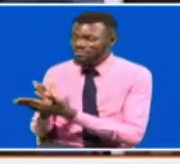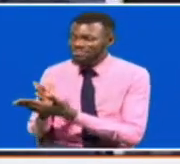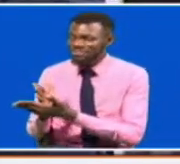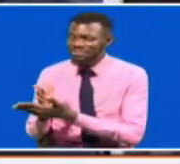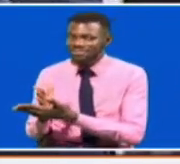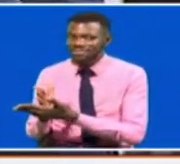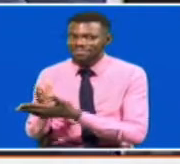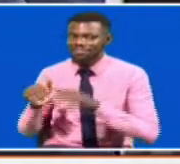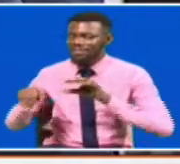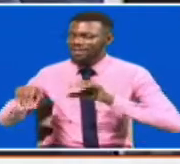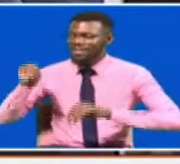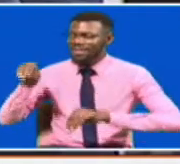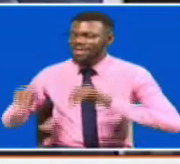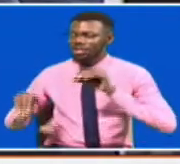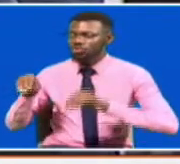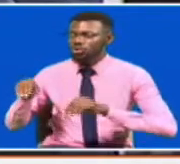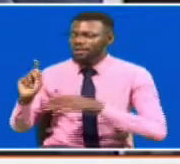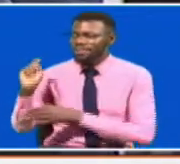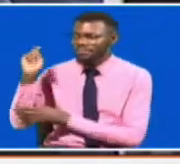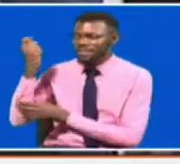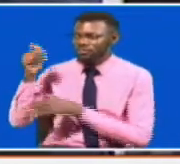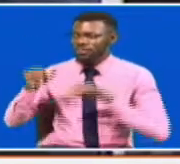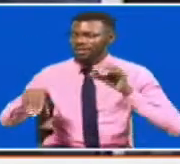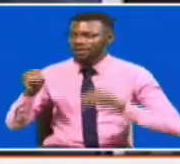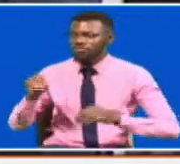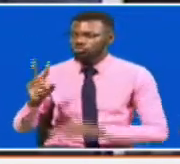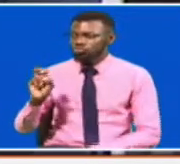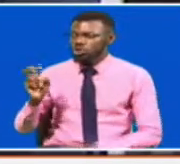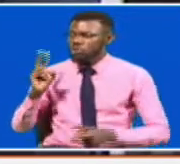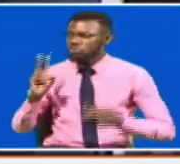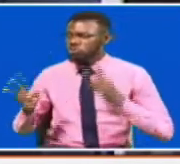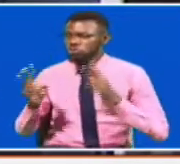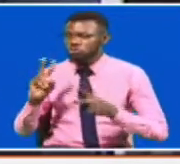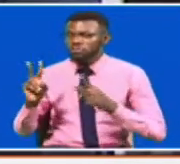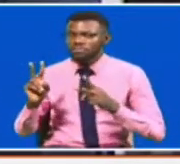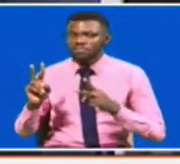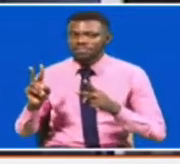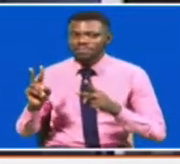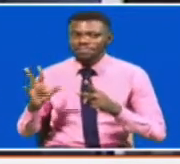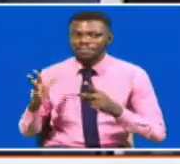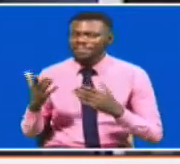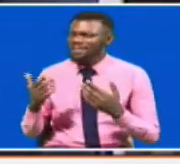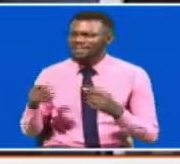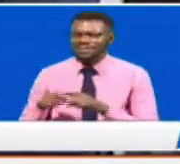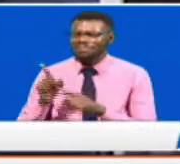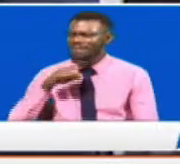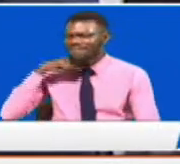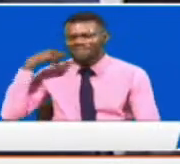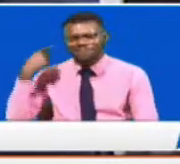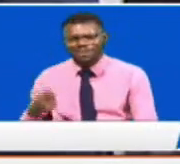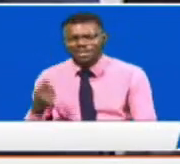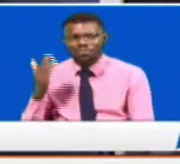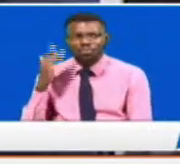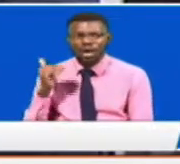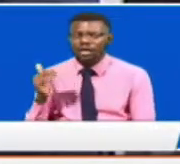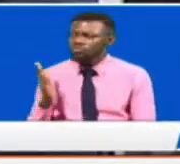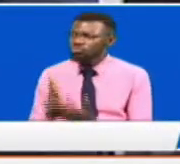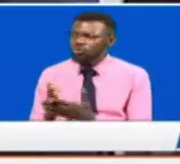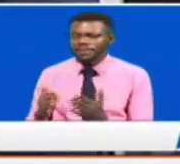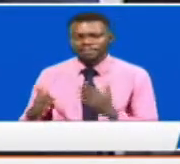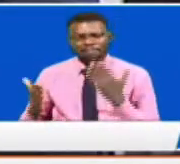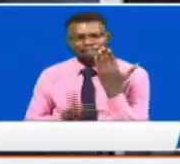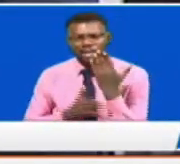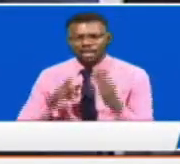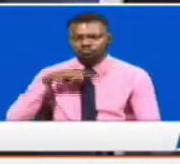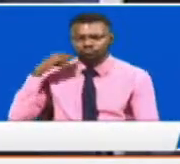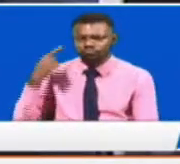the election, the presidential election of 2022, I've called it a tragic comedy because it was really a tragic comedy.